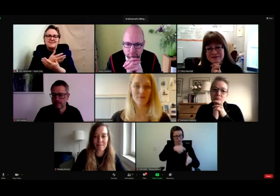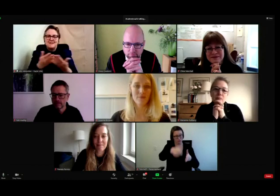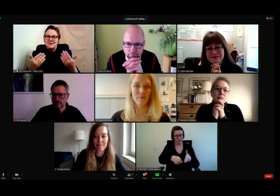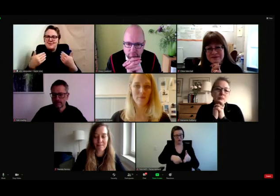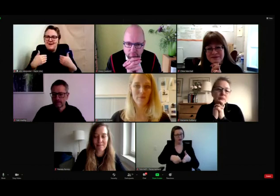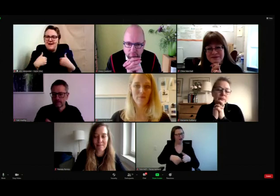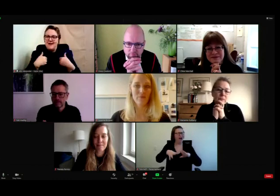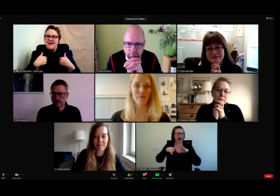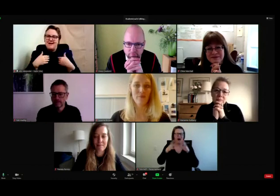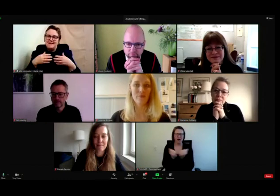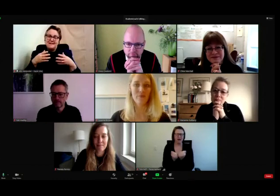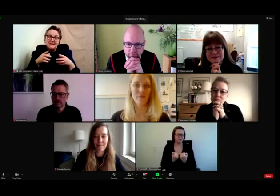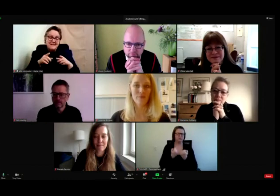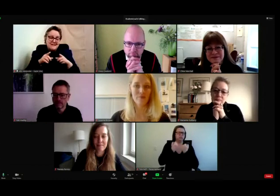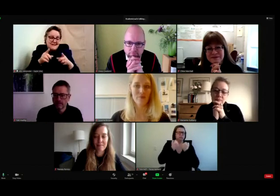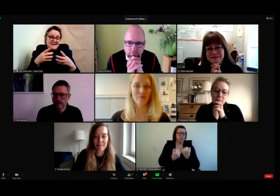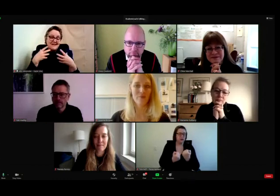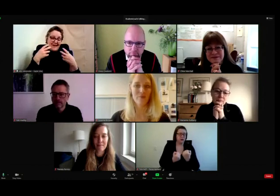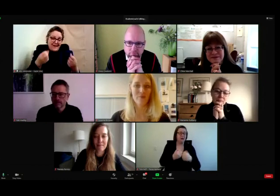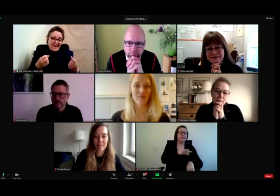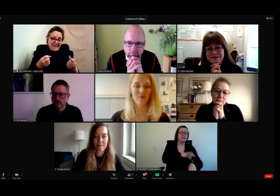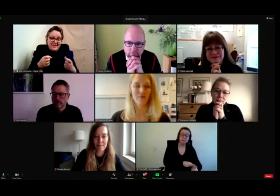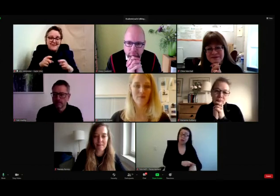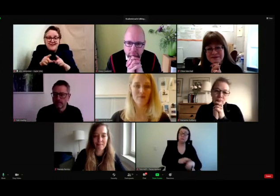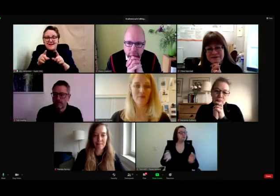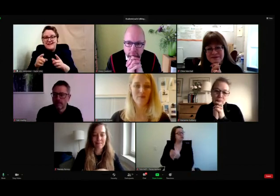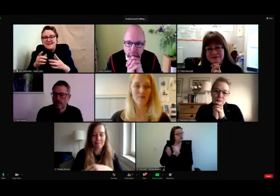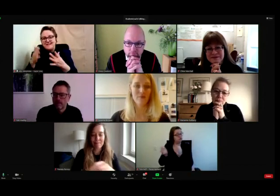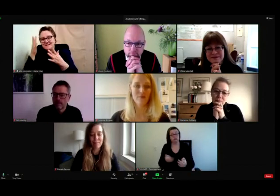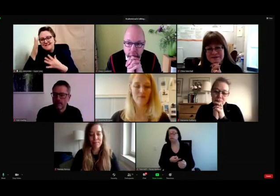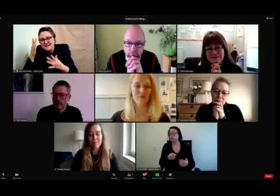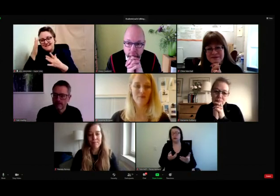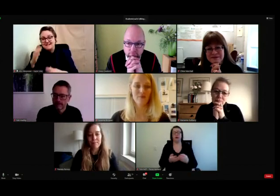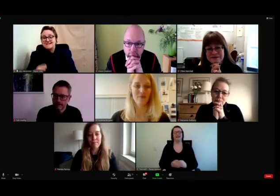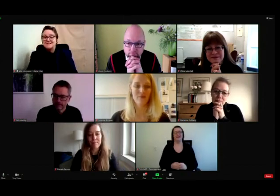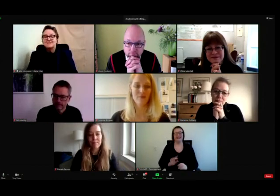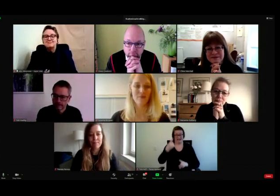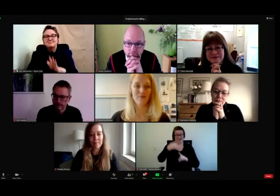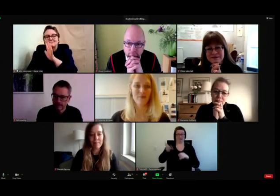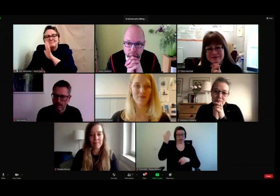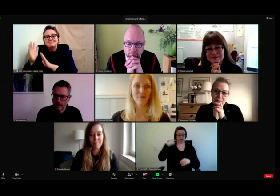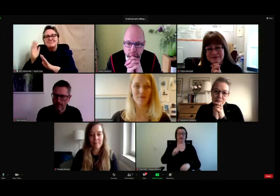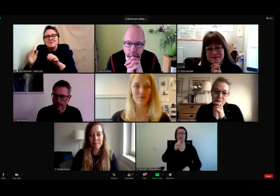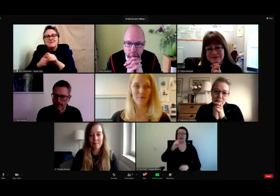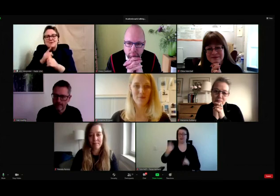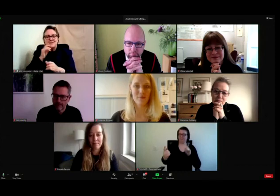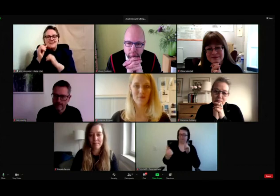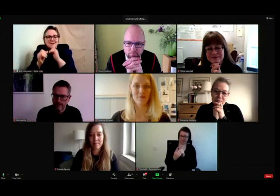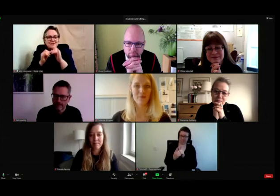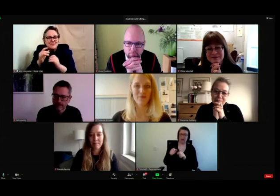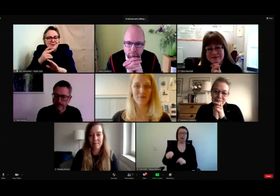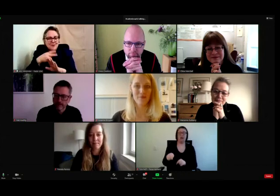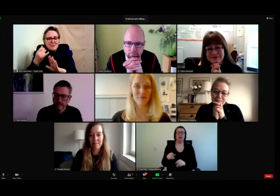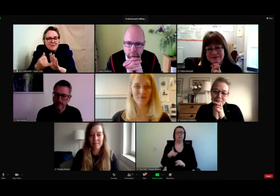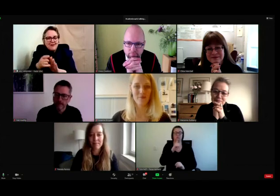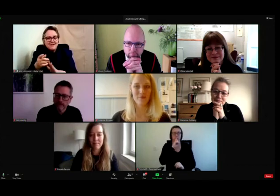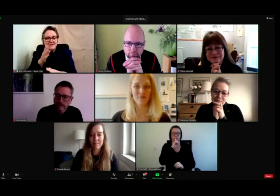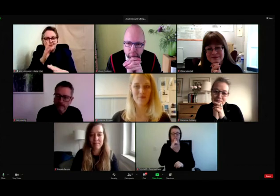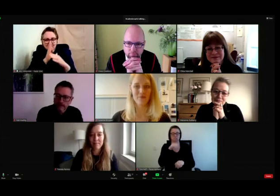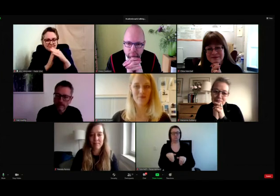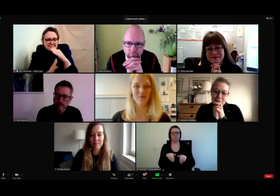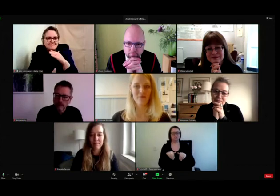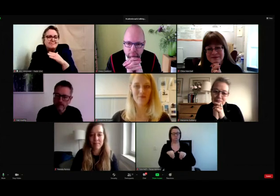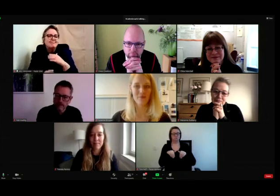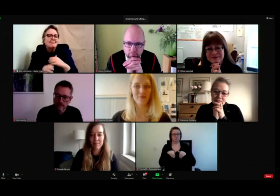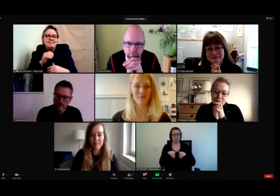sickness. When we first interviewed you for the project, you were very quiet and did not say much.